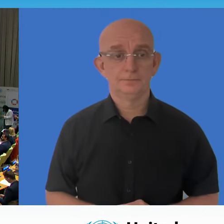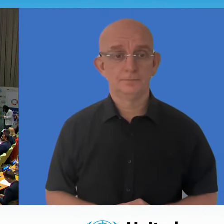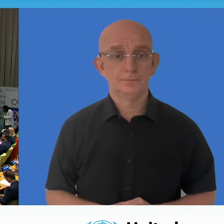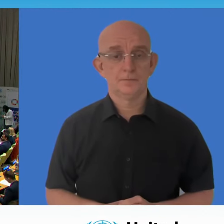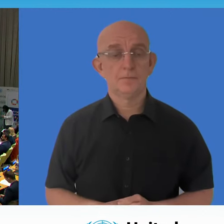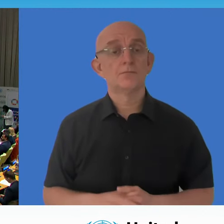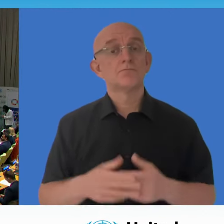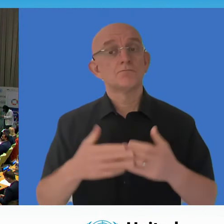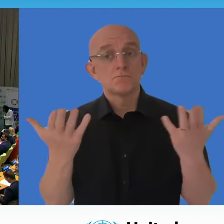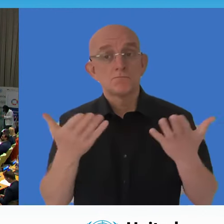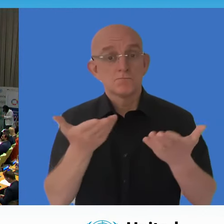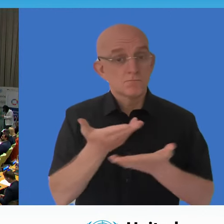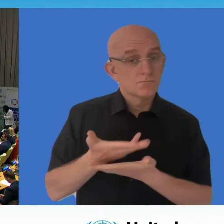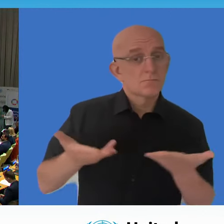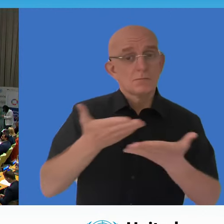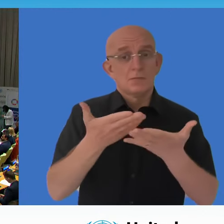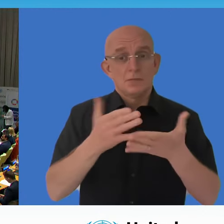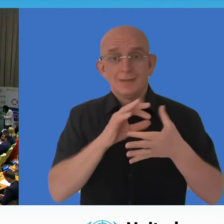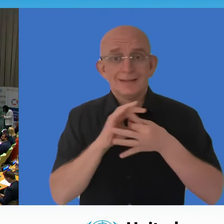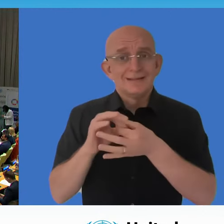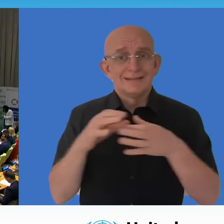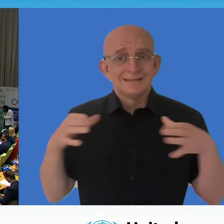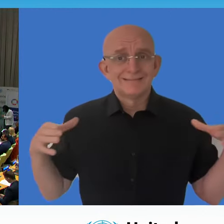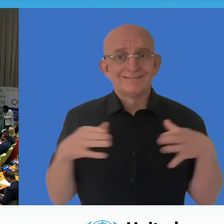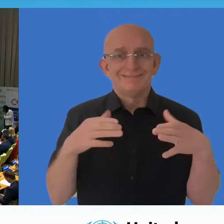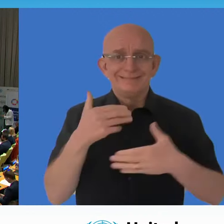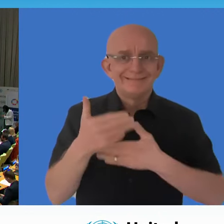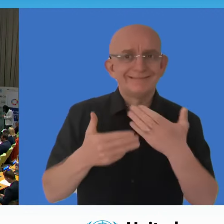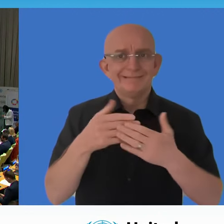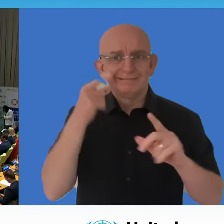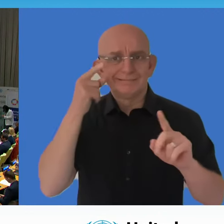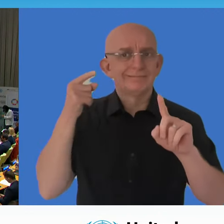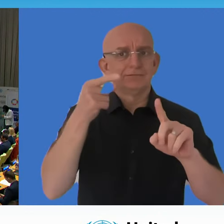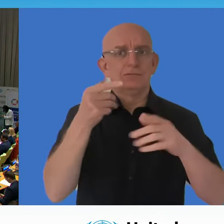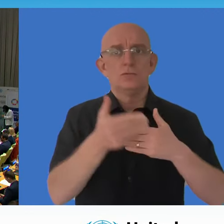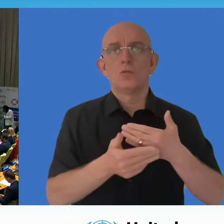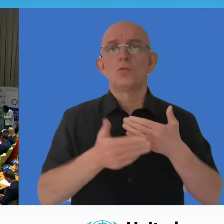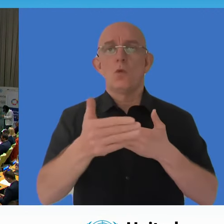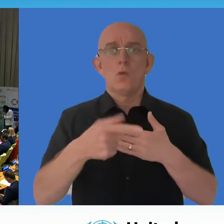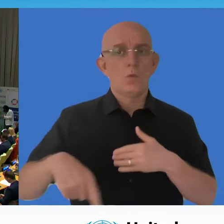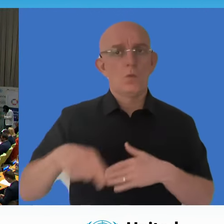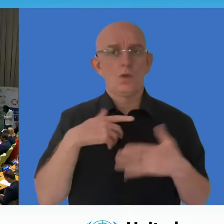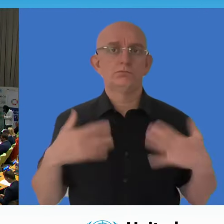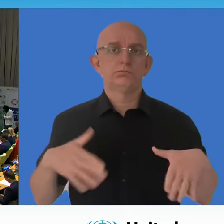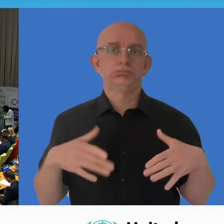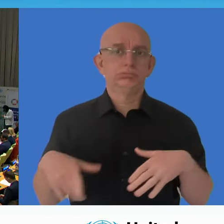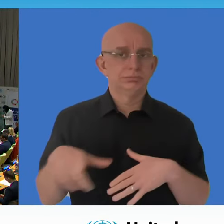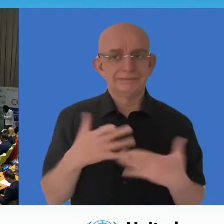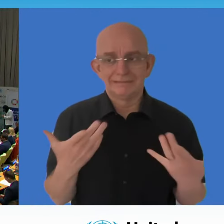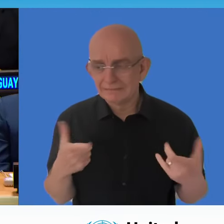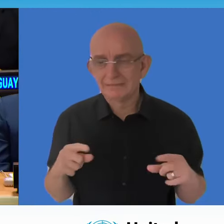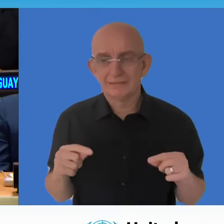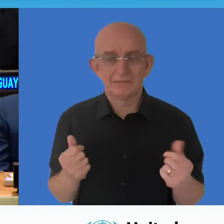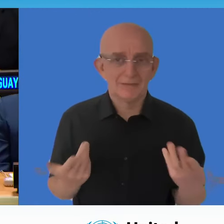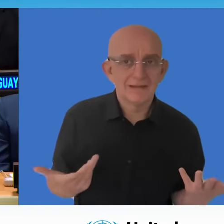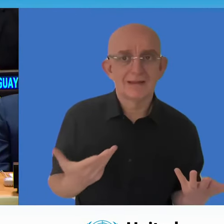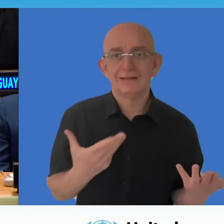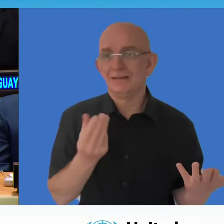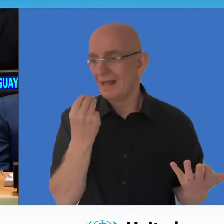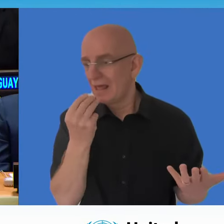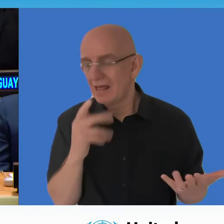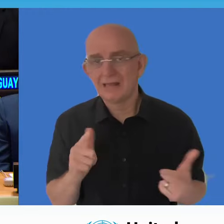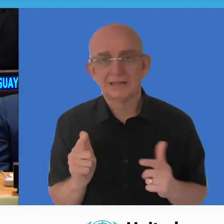remain concerned over continued poverty, hunger, unemployment among youths. We need to take some measures to support